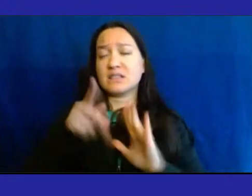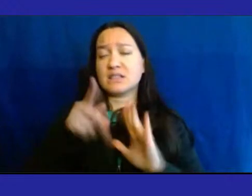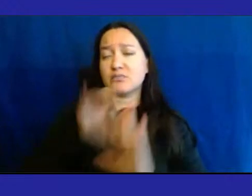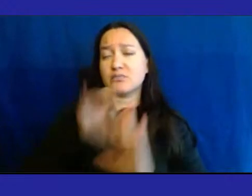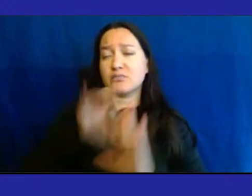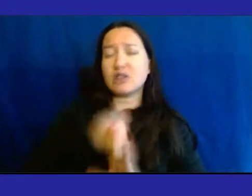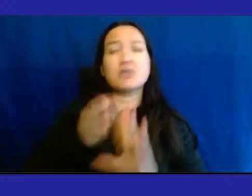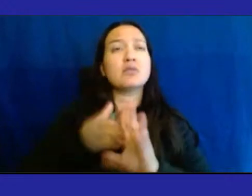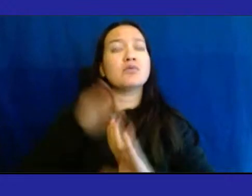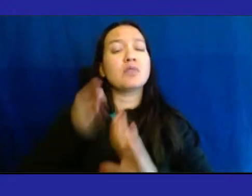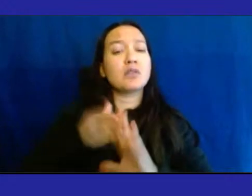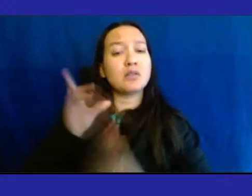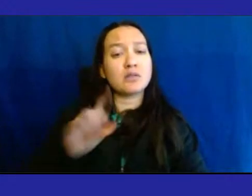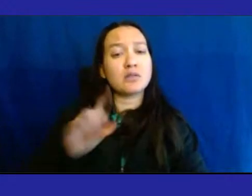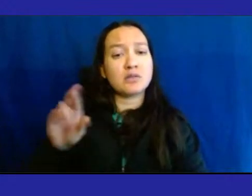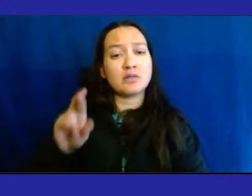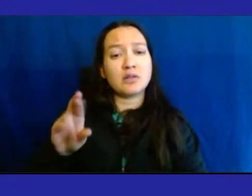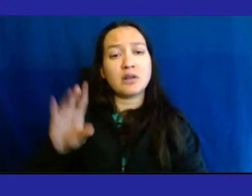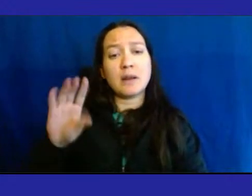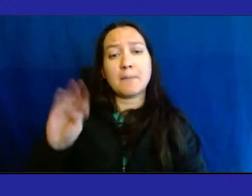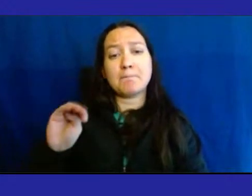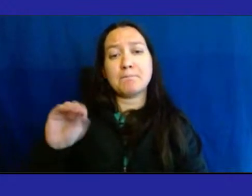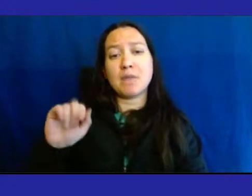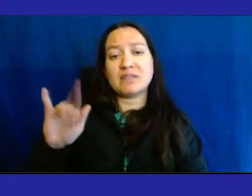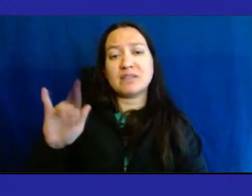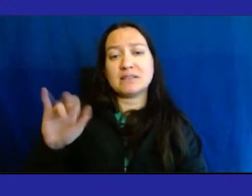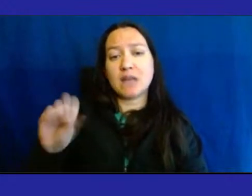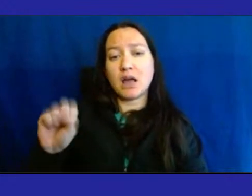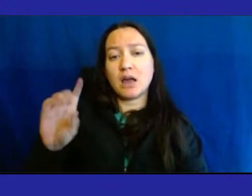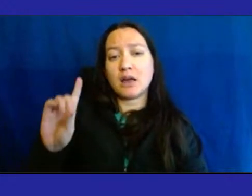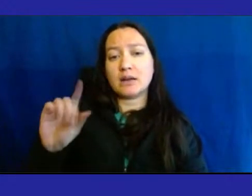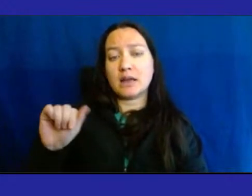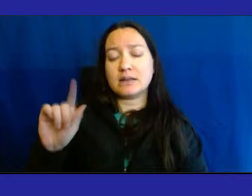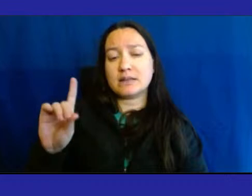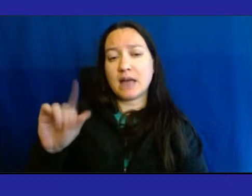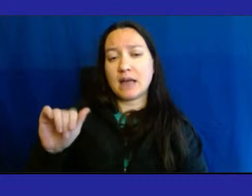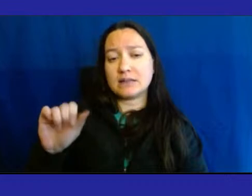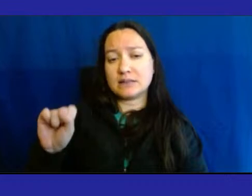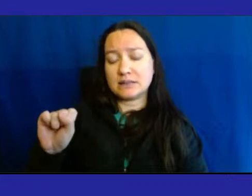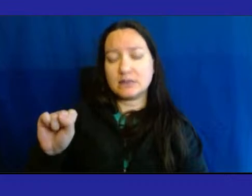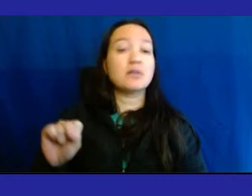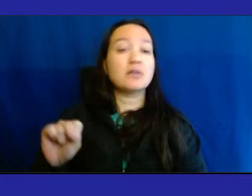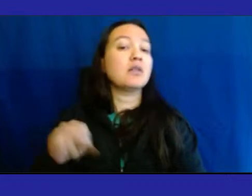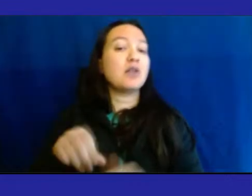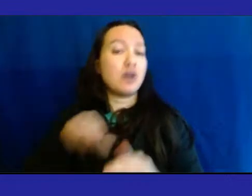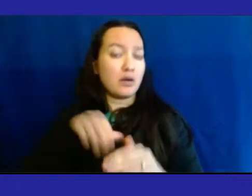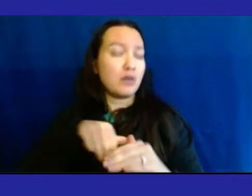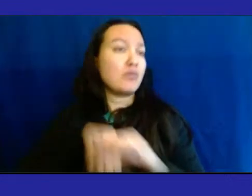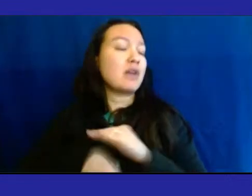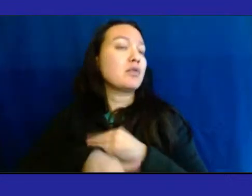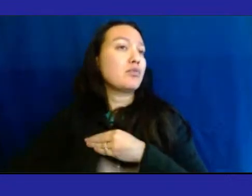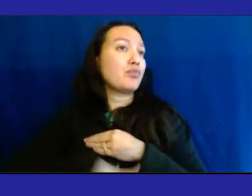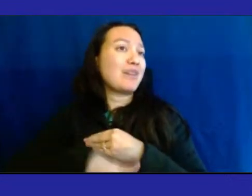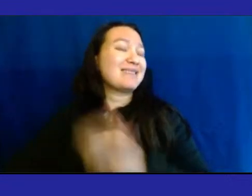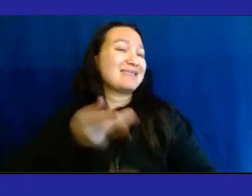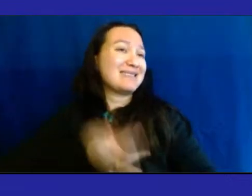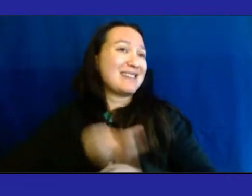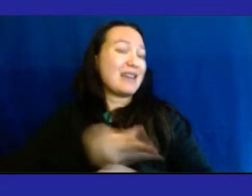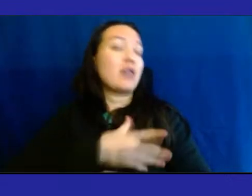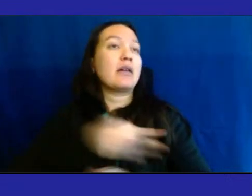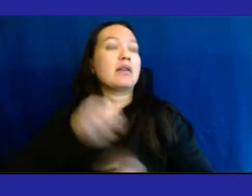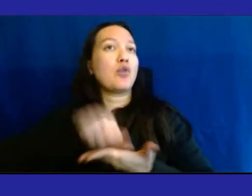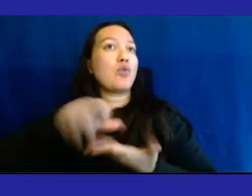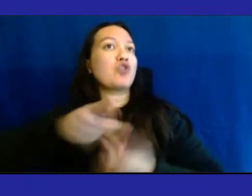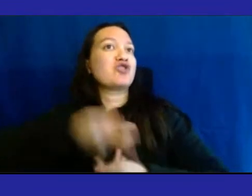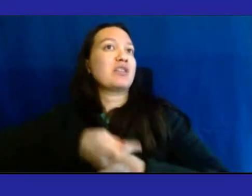Dr. Musa Nadash. Goal is to increase access to pregnancy care, including abortion, across the health and hospital system. And